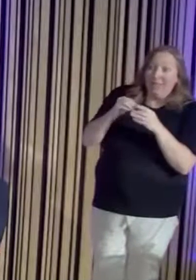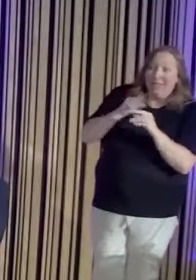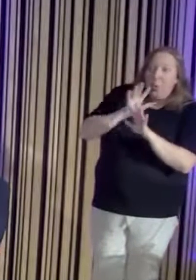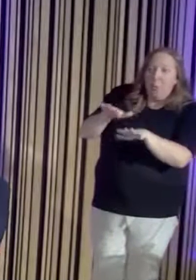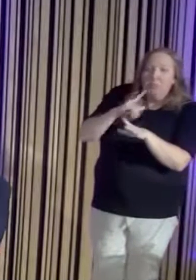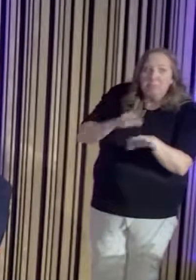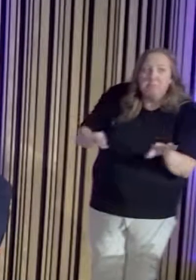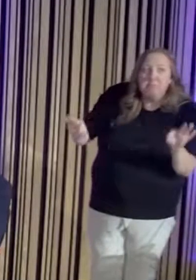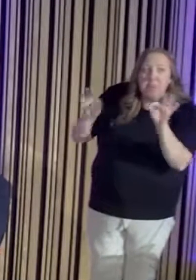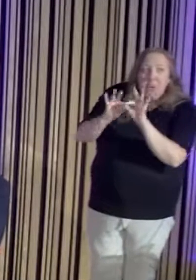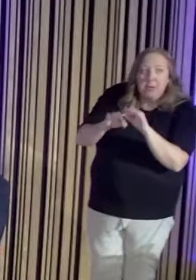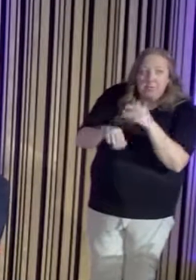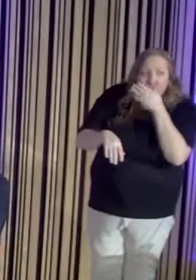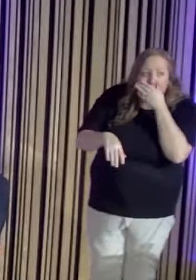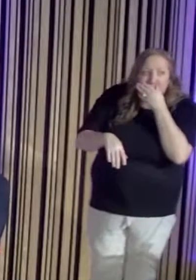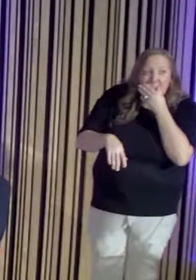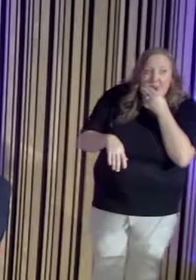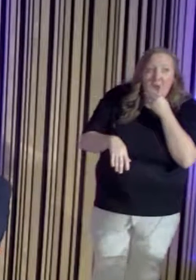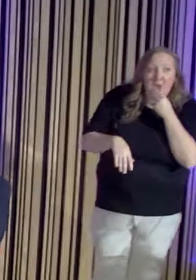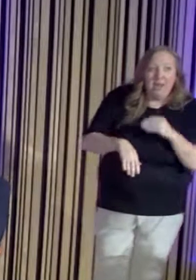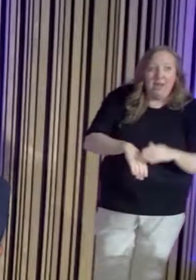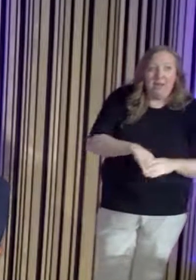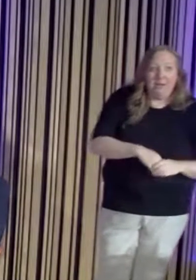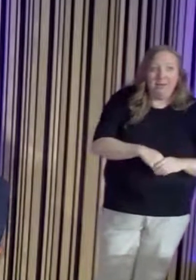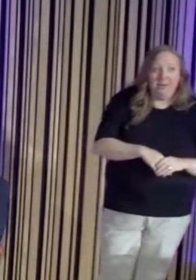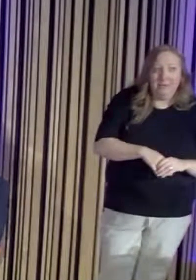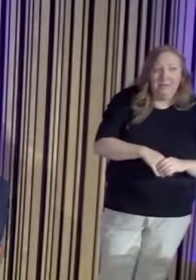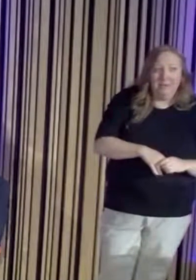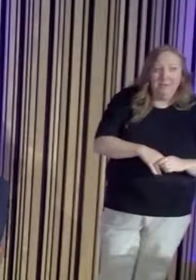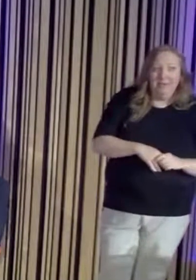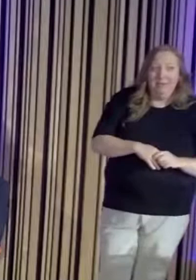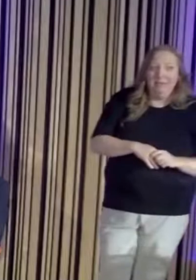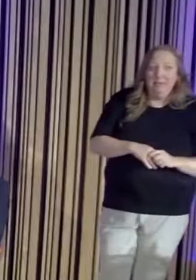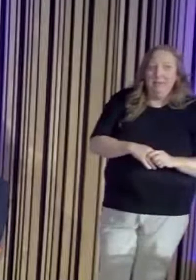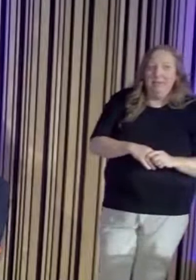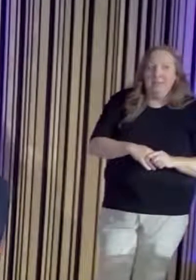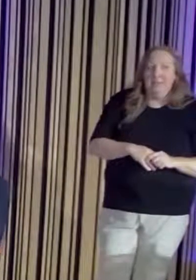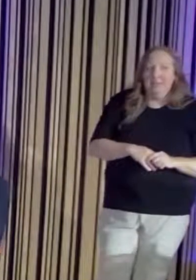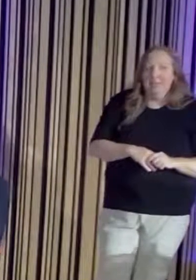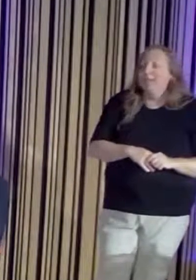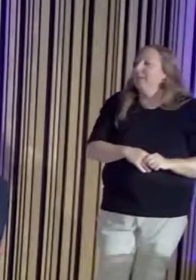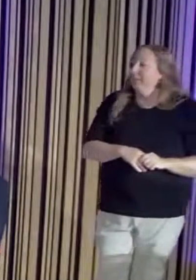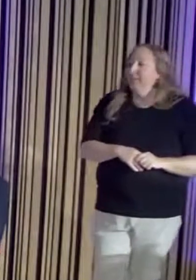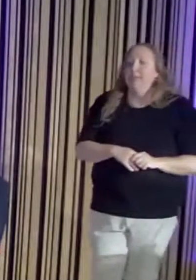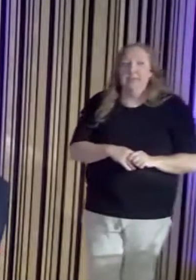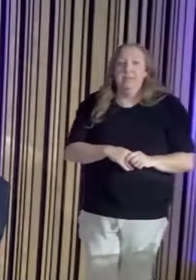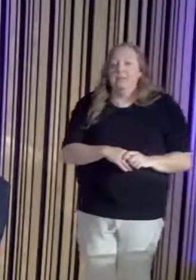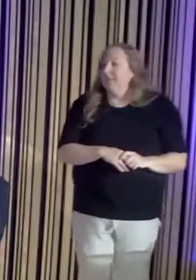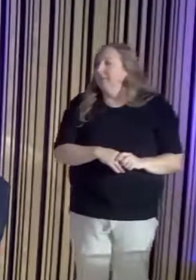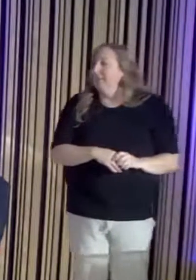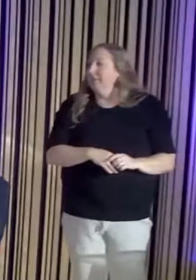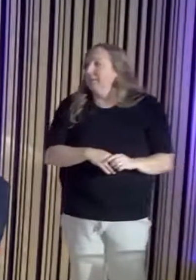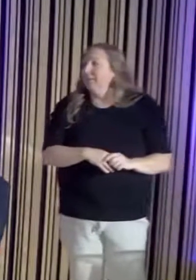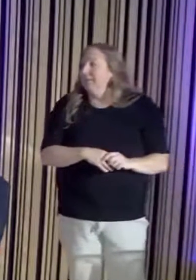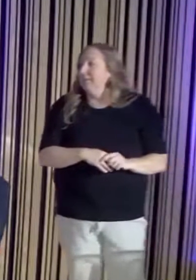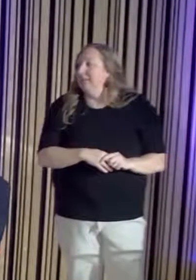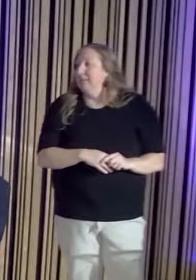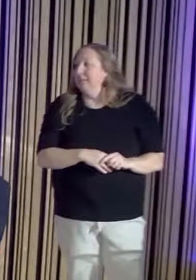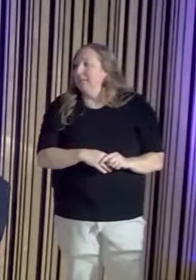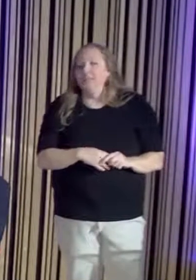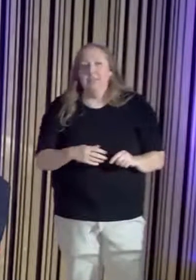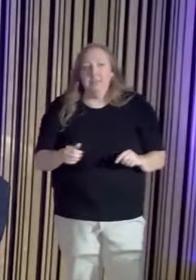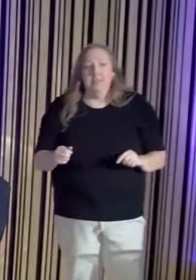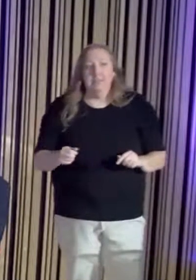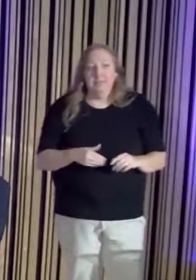What could I say? I mean, we need to. I mean, I'm struck by the beauty of what we saw. That's for